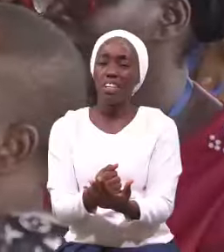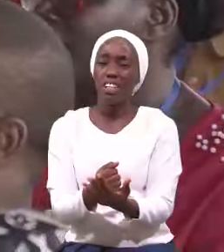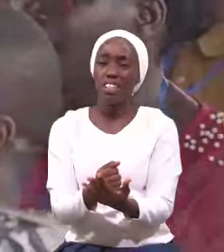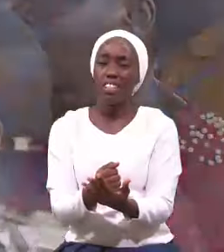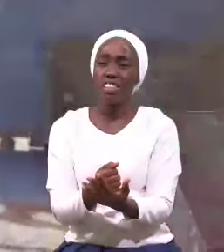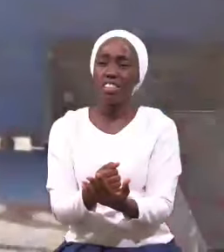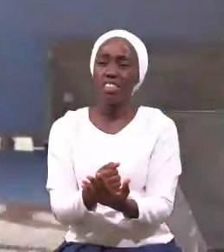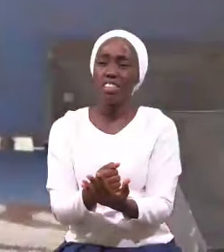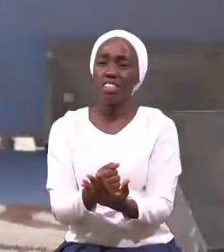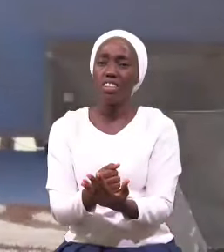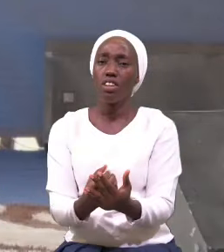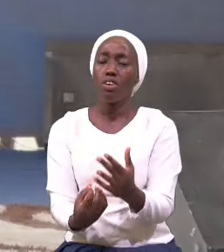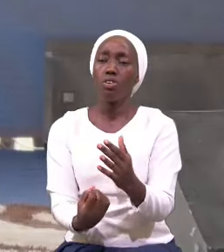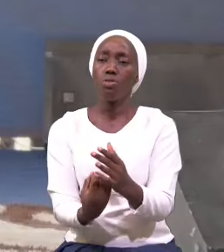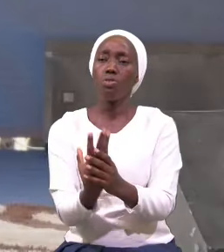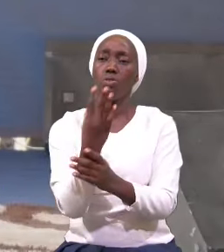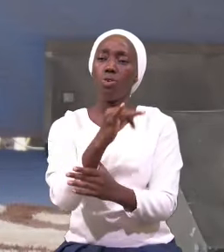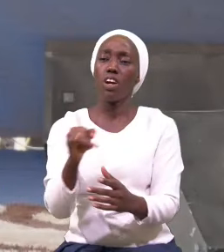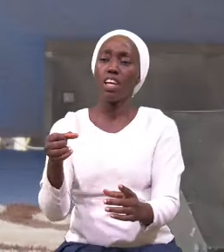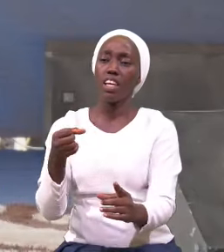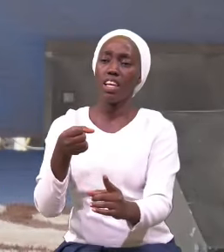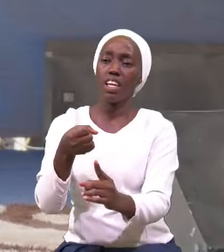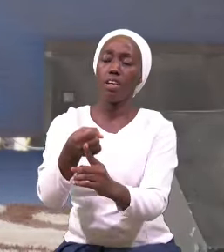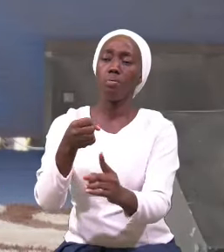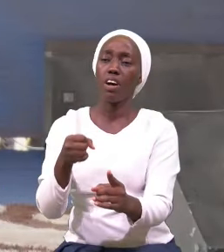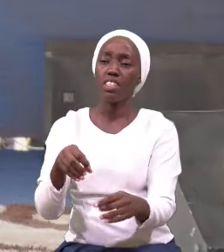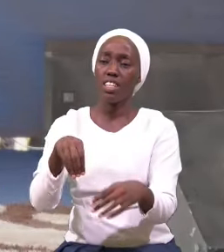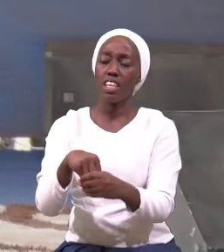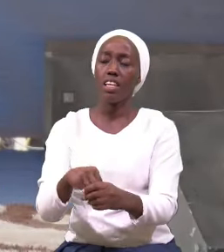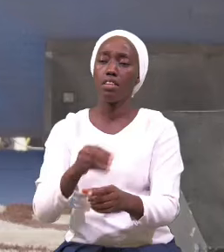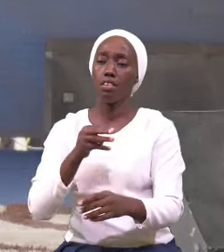Growing impact in ministry through the Holy Spirit.